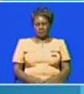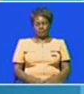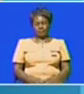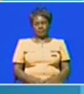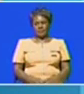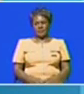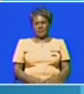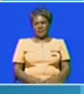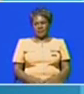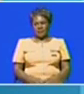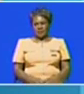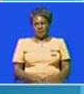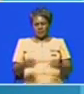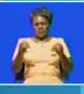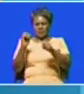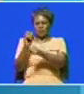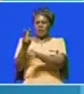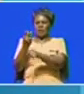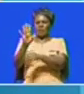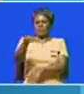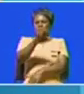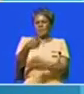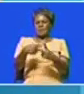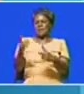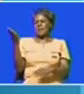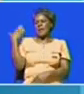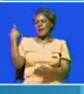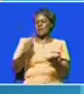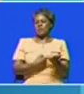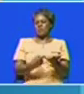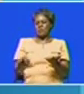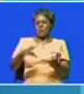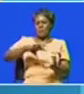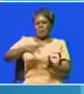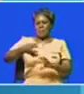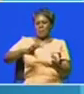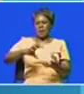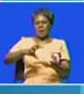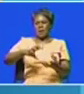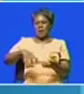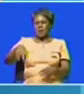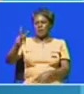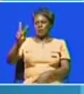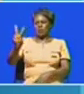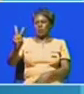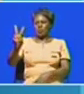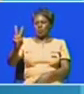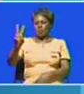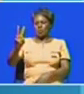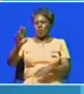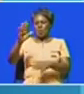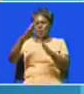So the sittings of this new 12th Parliament started last week following the controversial joint session of the two legislative